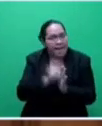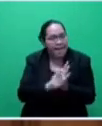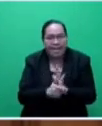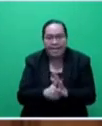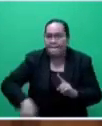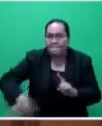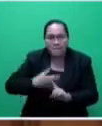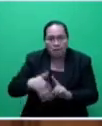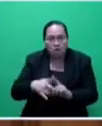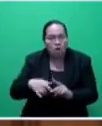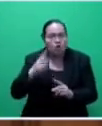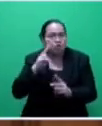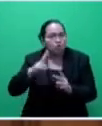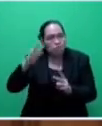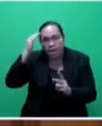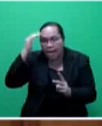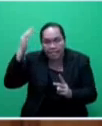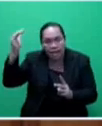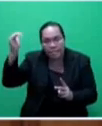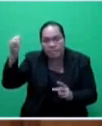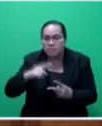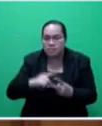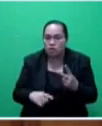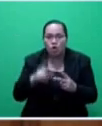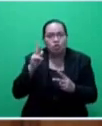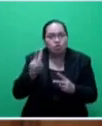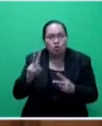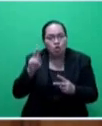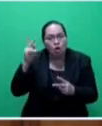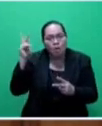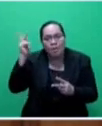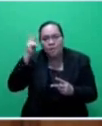2 legal academics, or 2 professors of law.